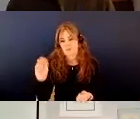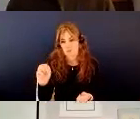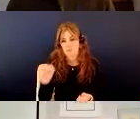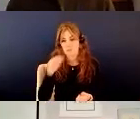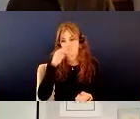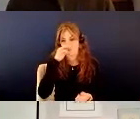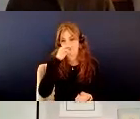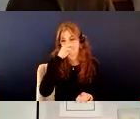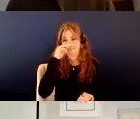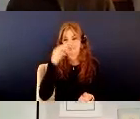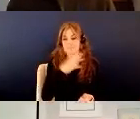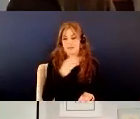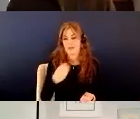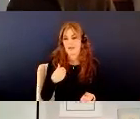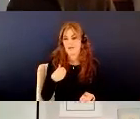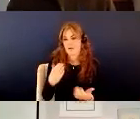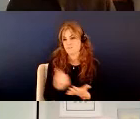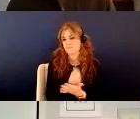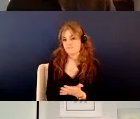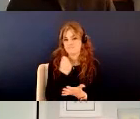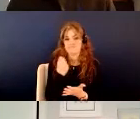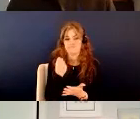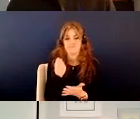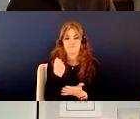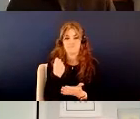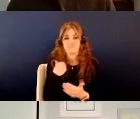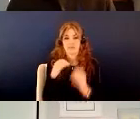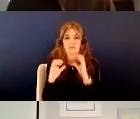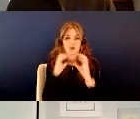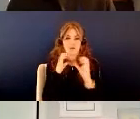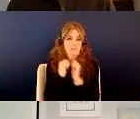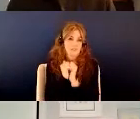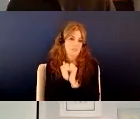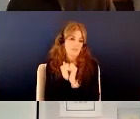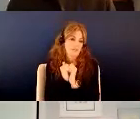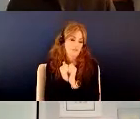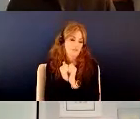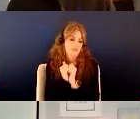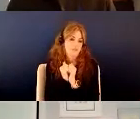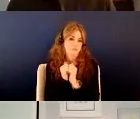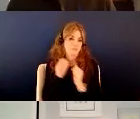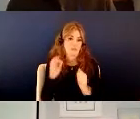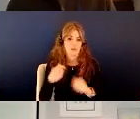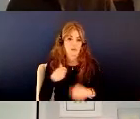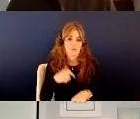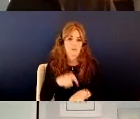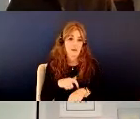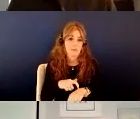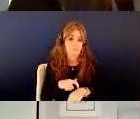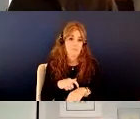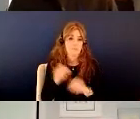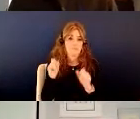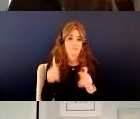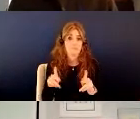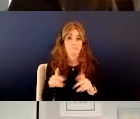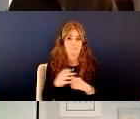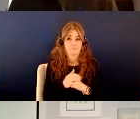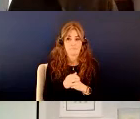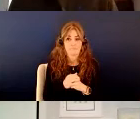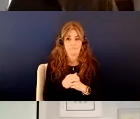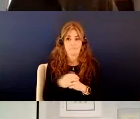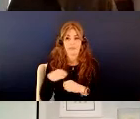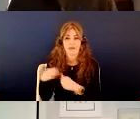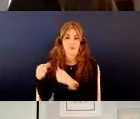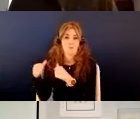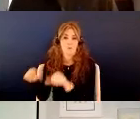an opportunity to just have a conversation together if you have the time and want to come. Yeah, and I'll post this in the chat